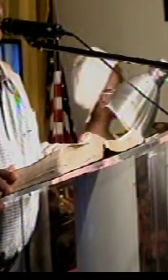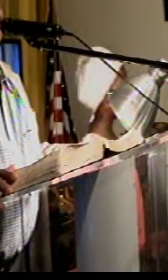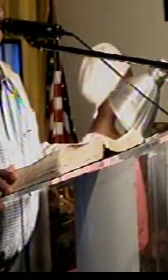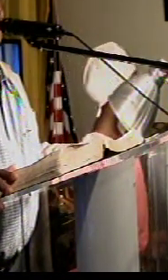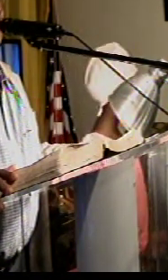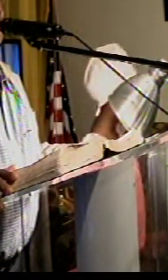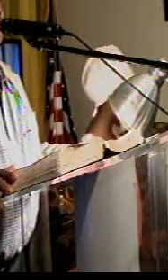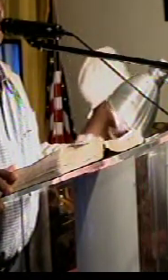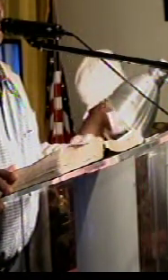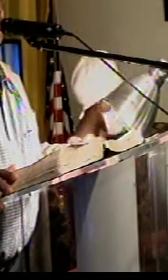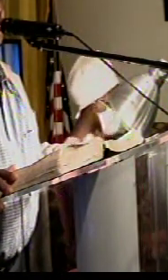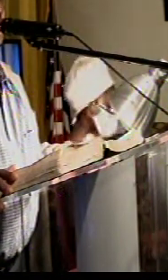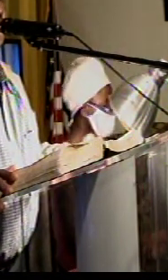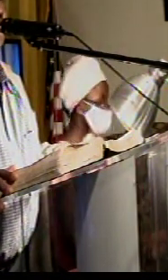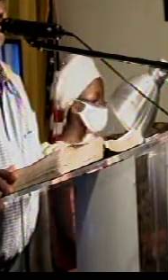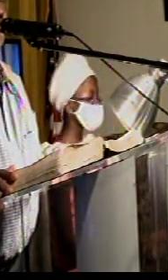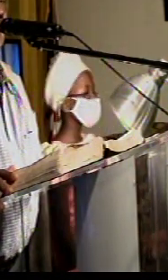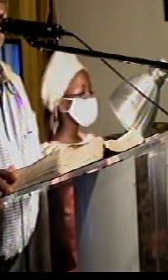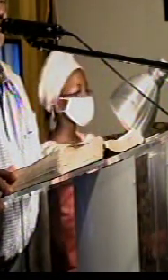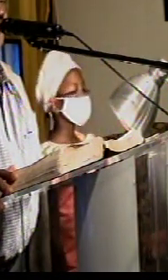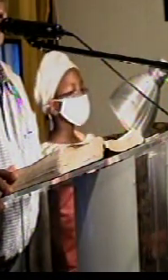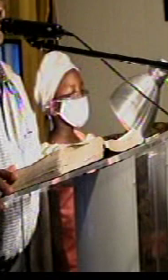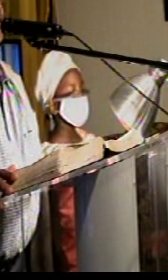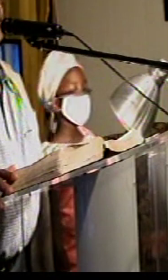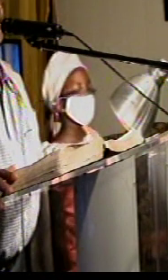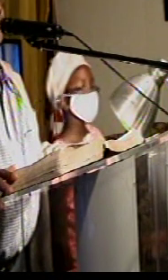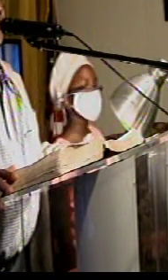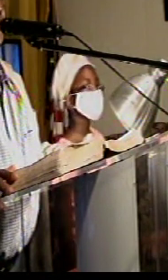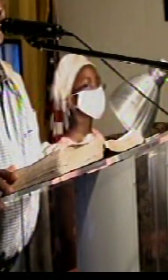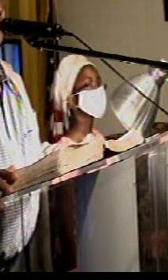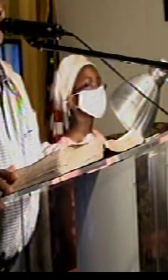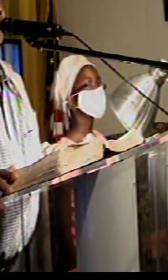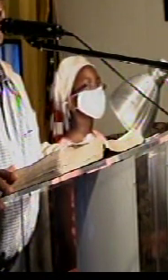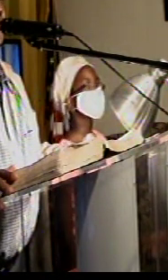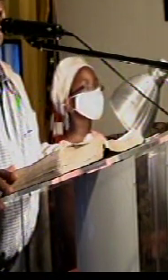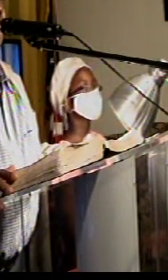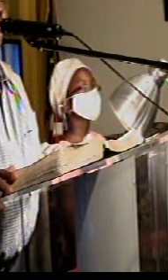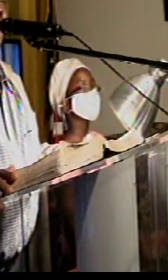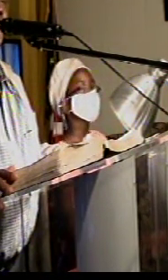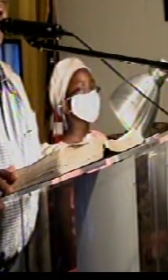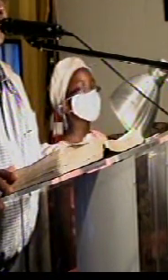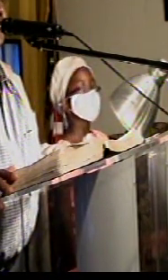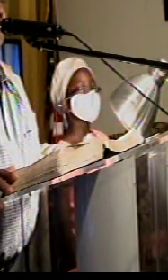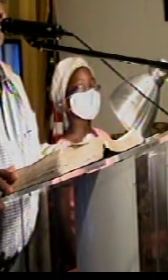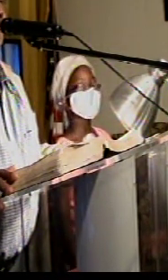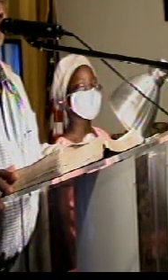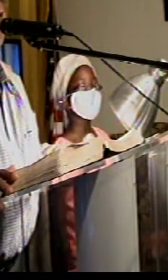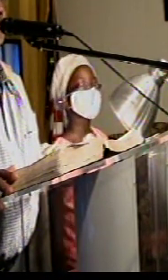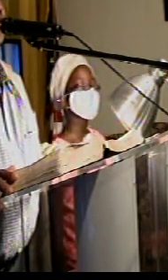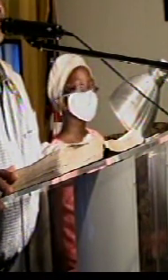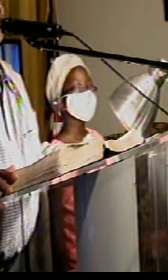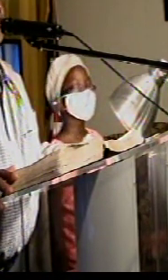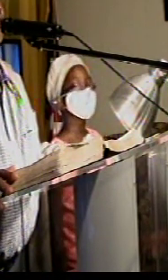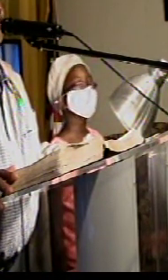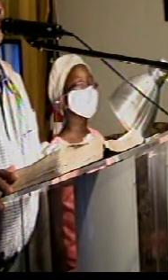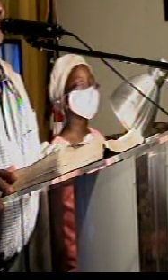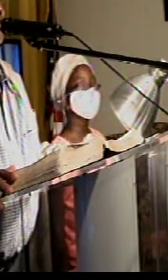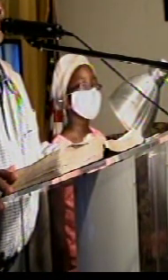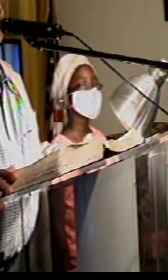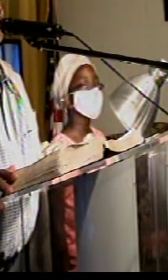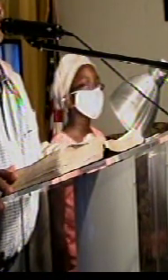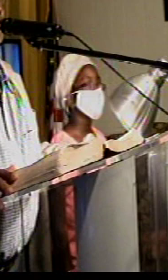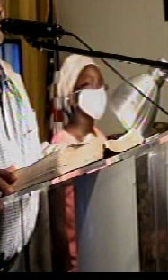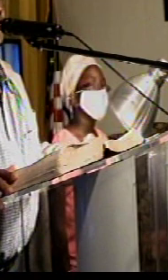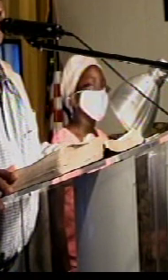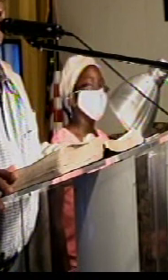and your humble servant here in Jesus' name. By the power and the blood of Jesus Christ, heaven is our goal. We pray by the power